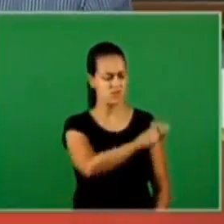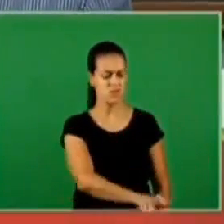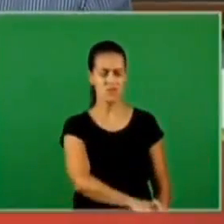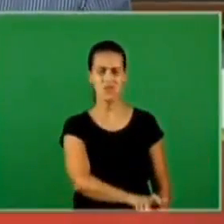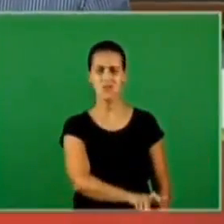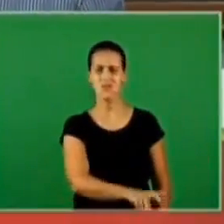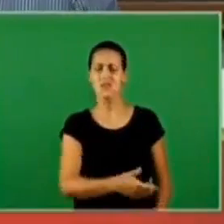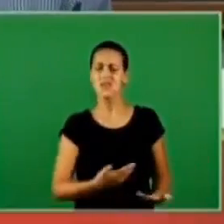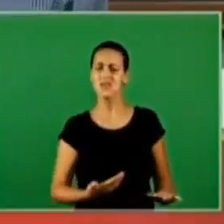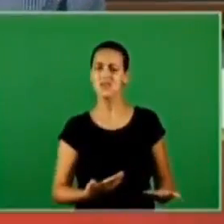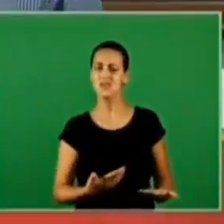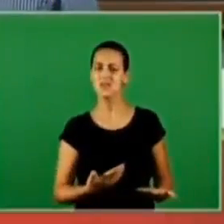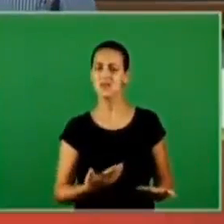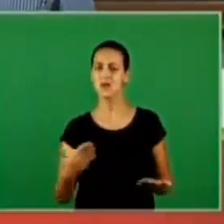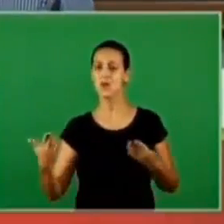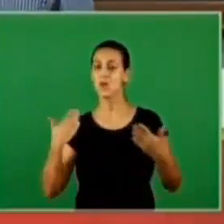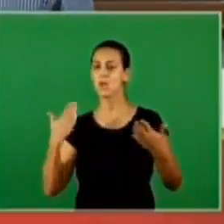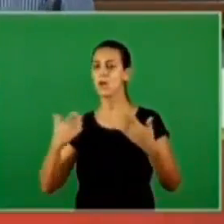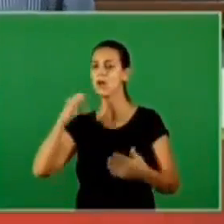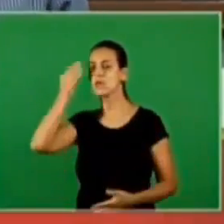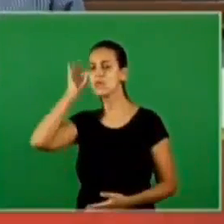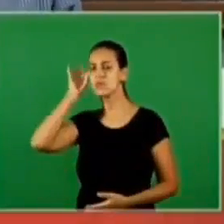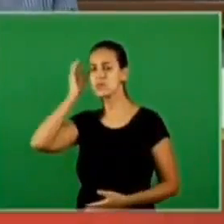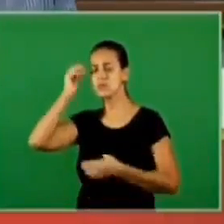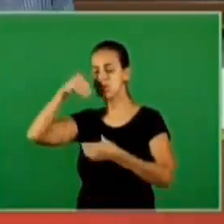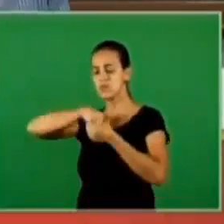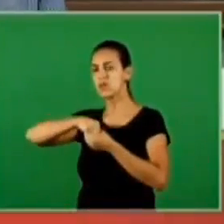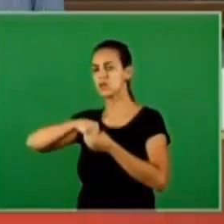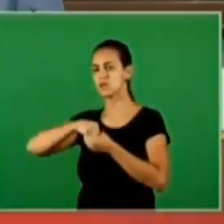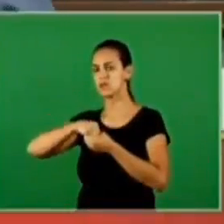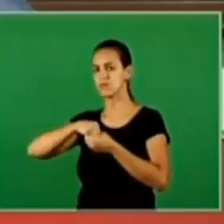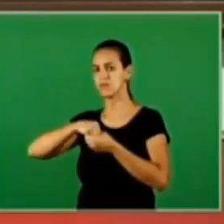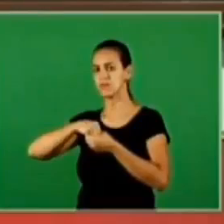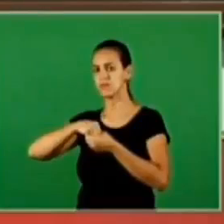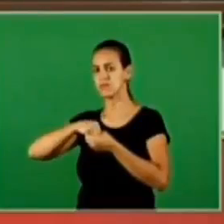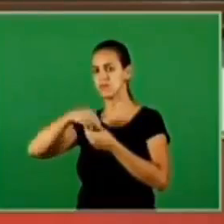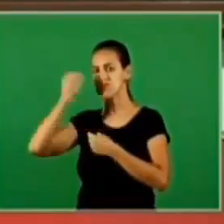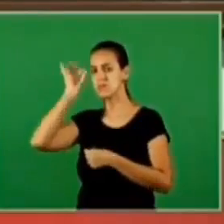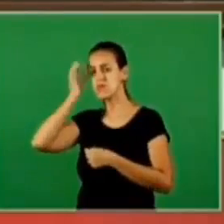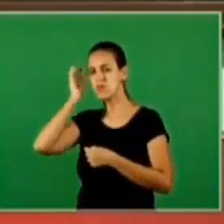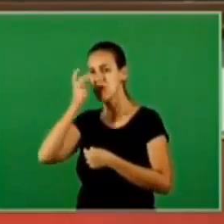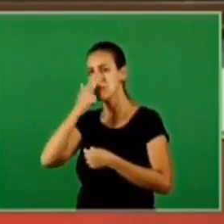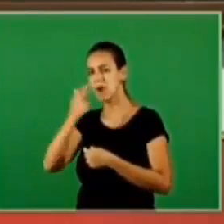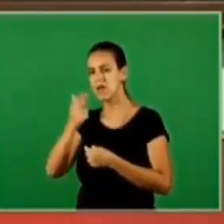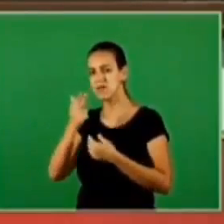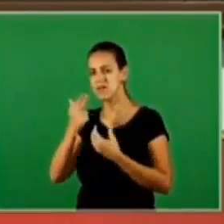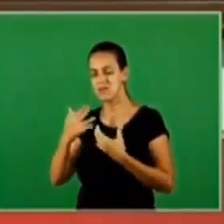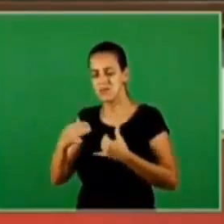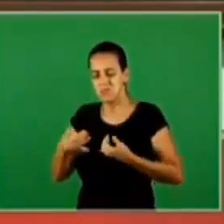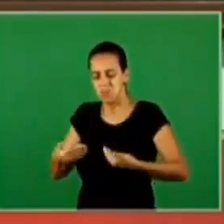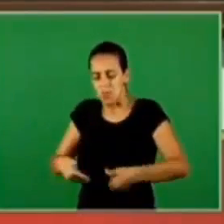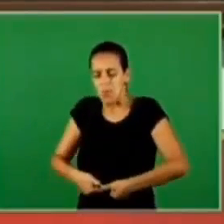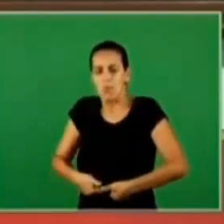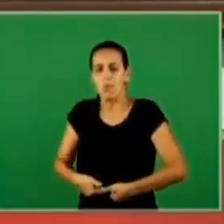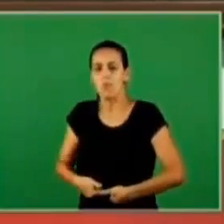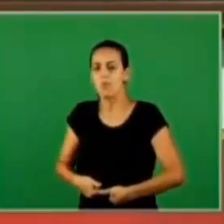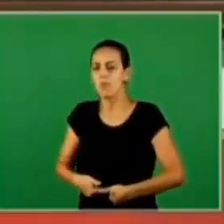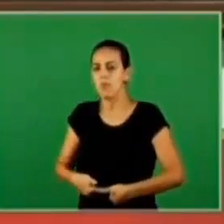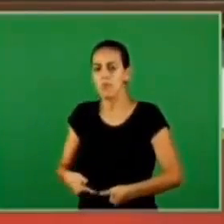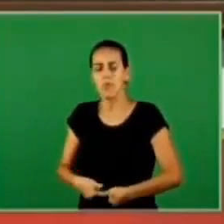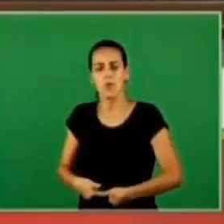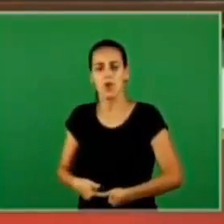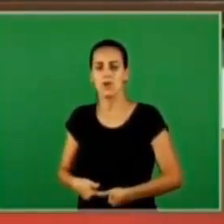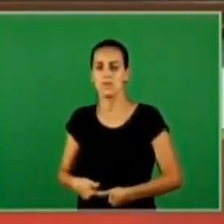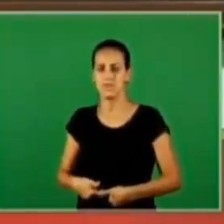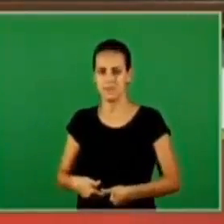food. The spiritual life of man is like this. They're going to the garbage can on the streets. And